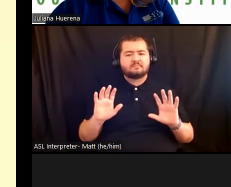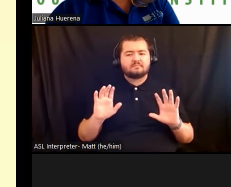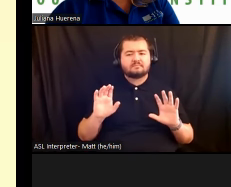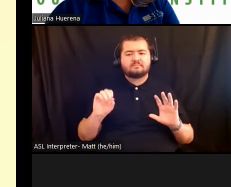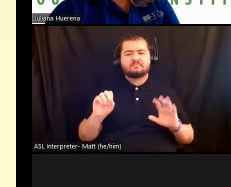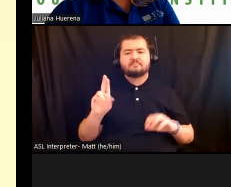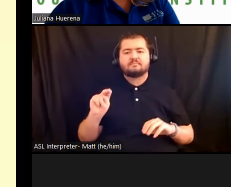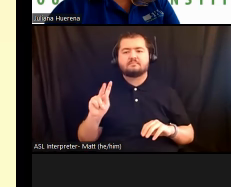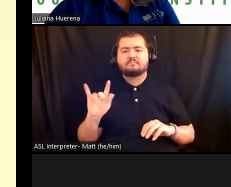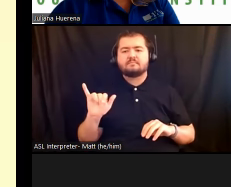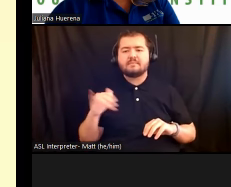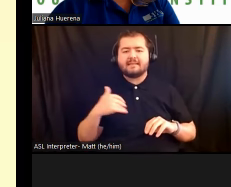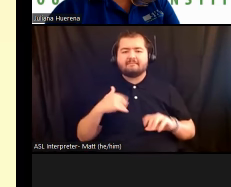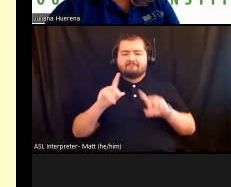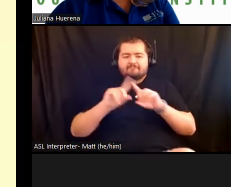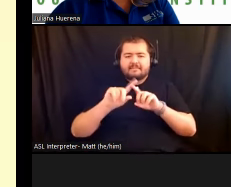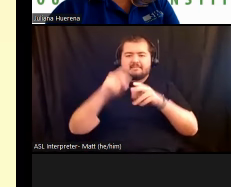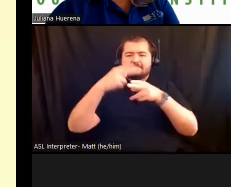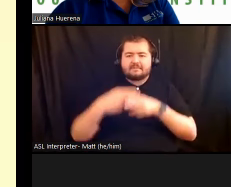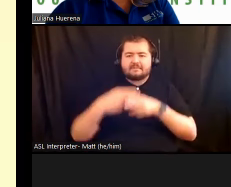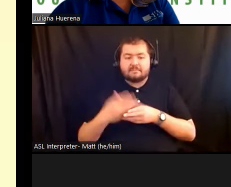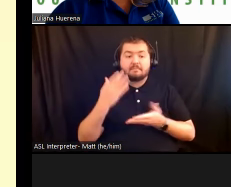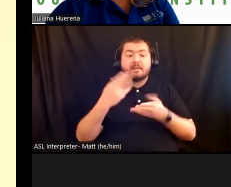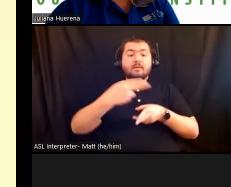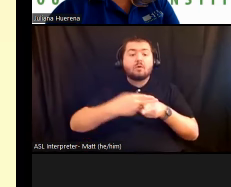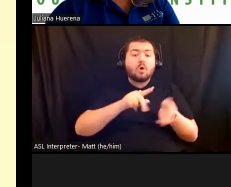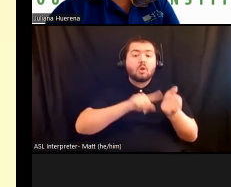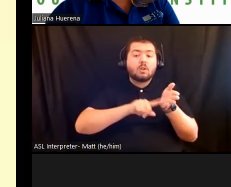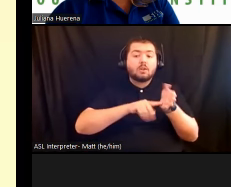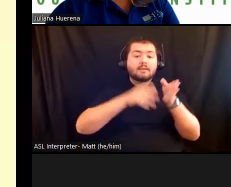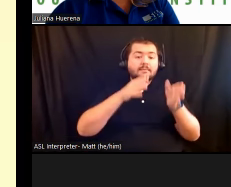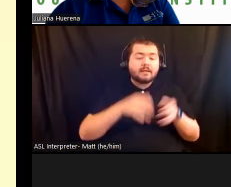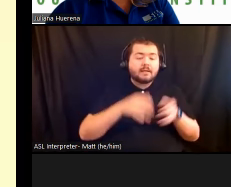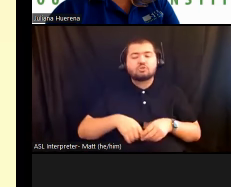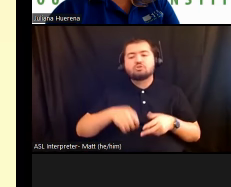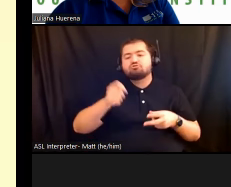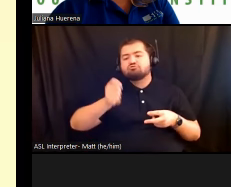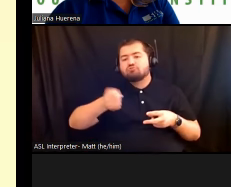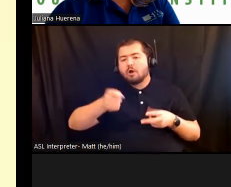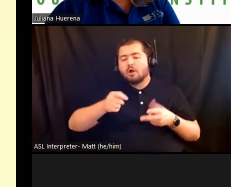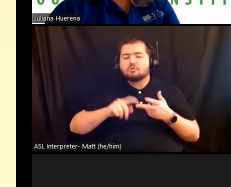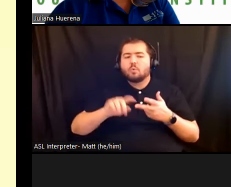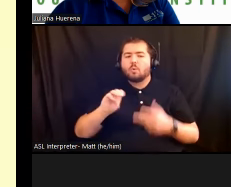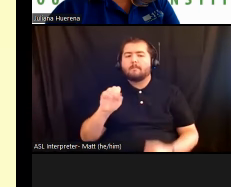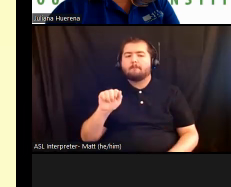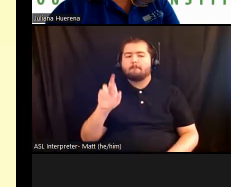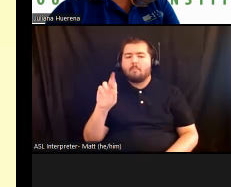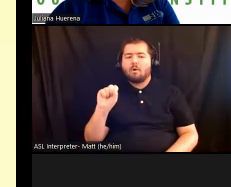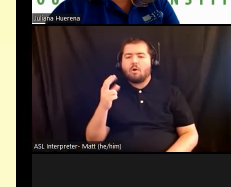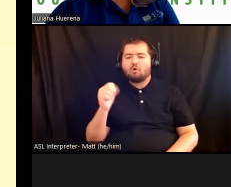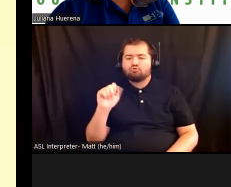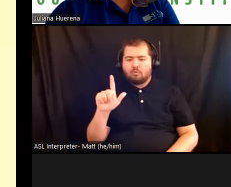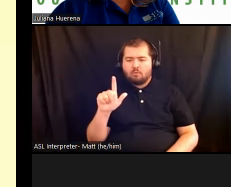for these individuals. They're going to be called an inspector, judge, or marshal. These are the people